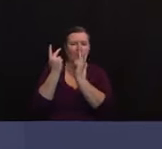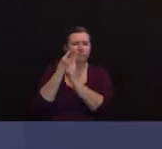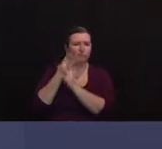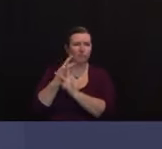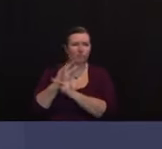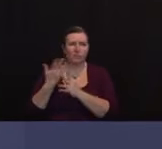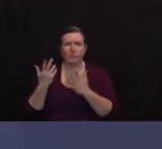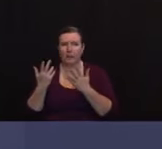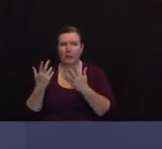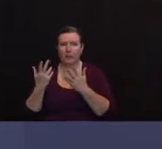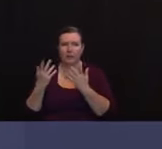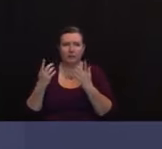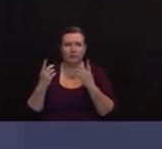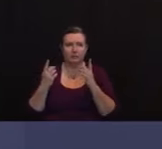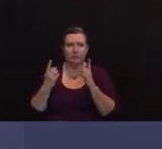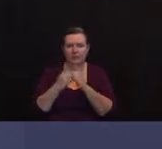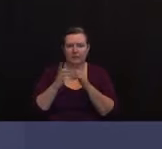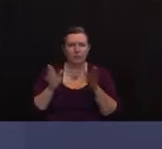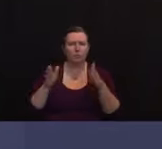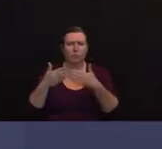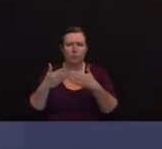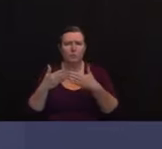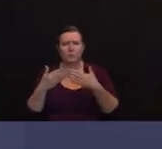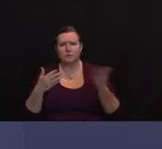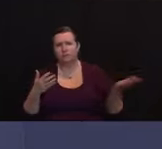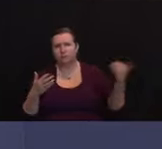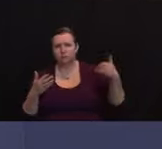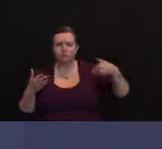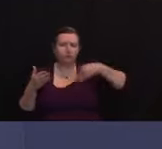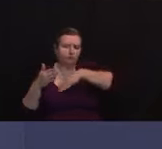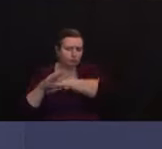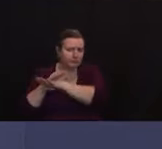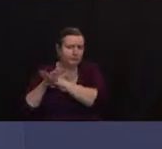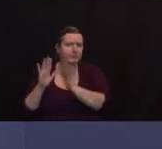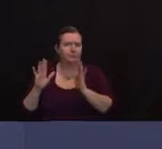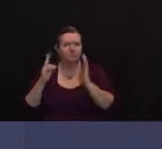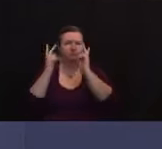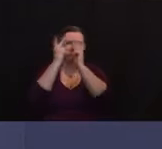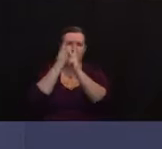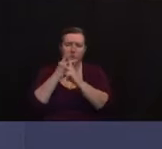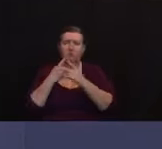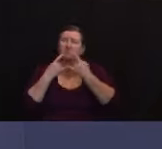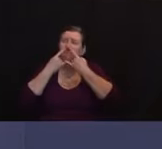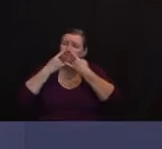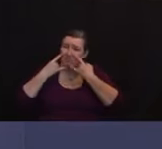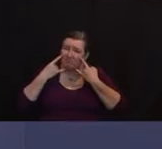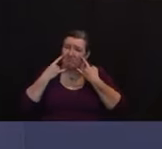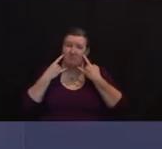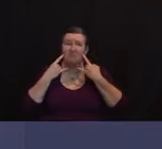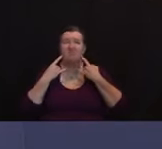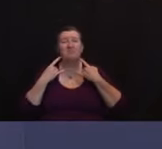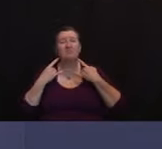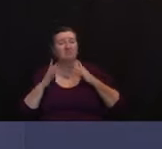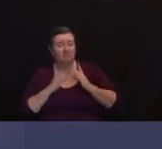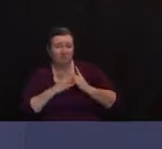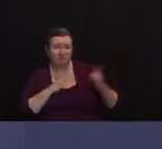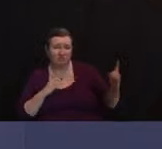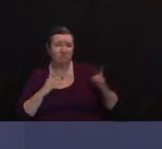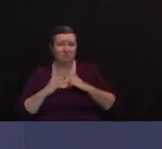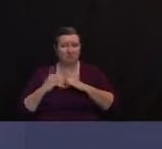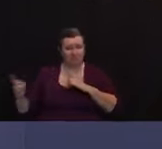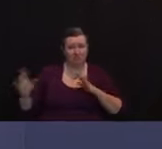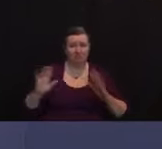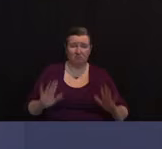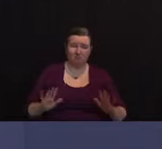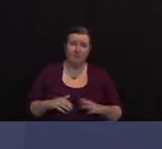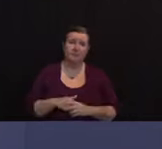of COVID-19 infection prevention. The CDC guidance that was released Monday about gathering of